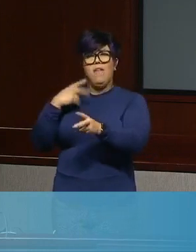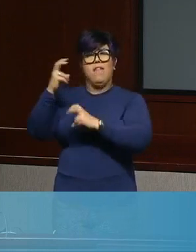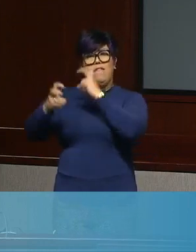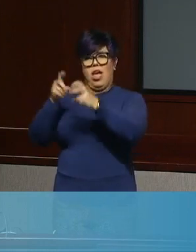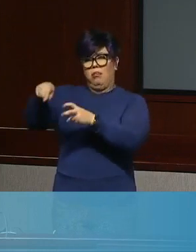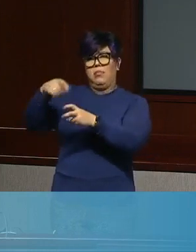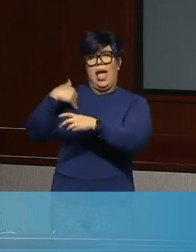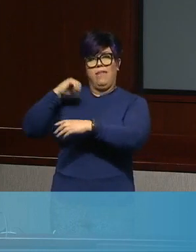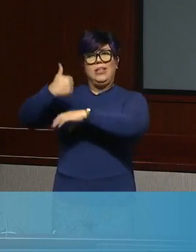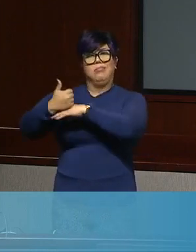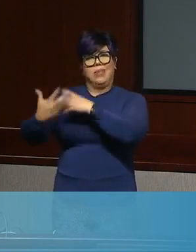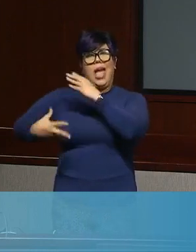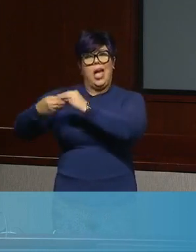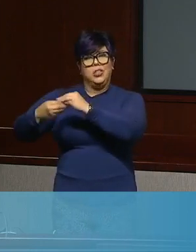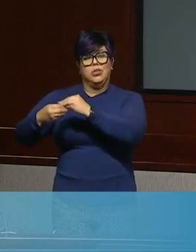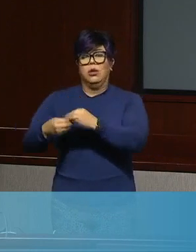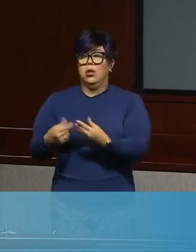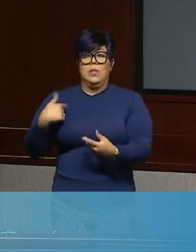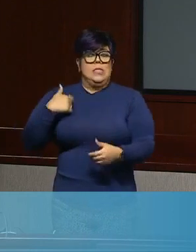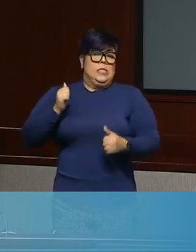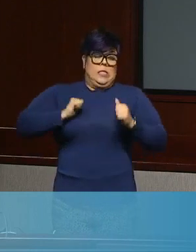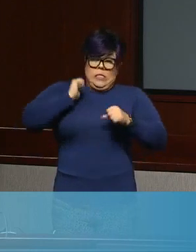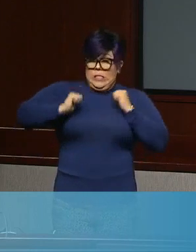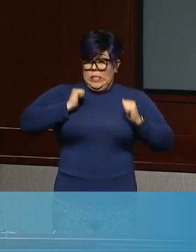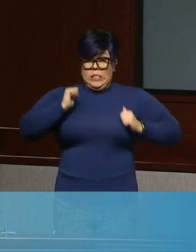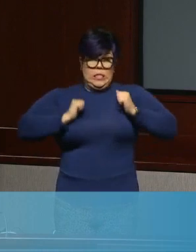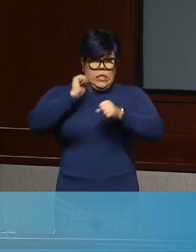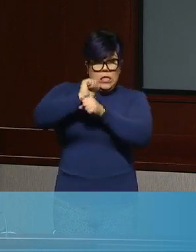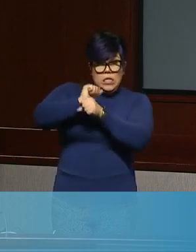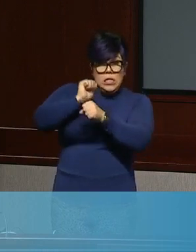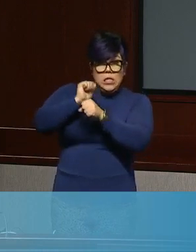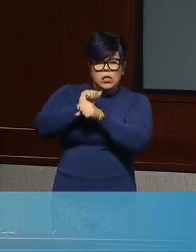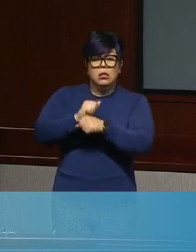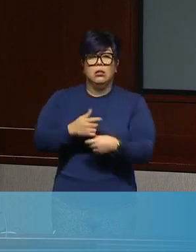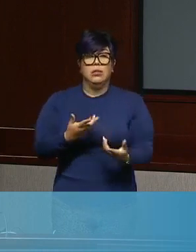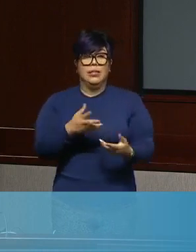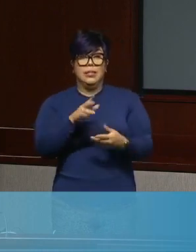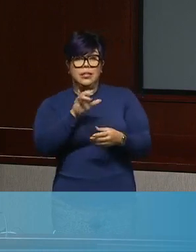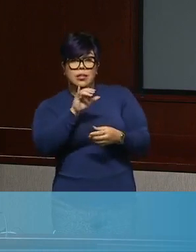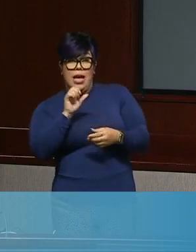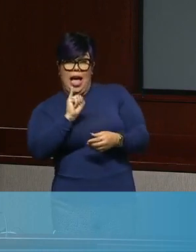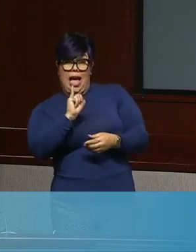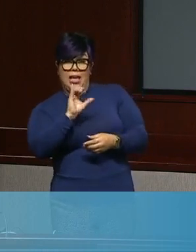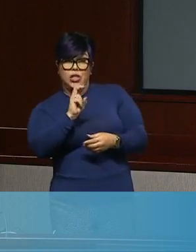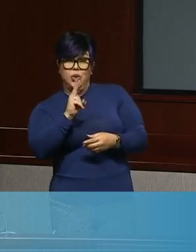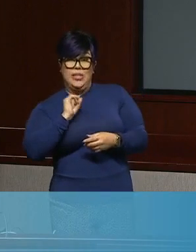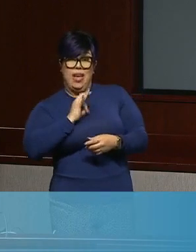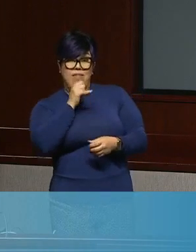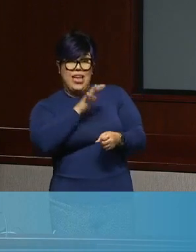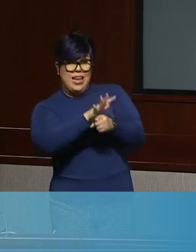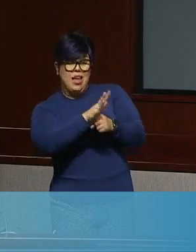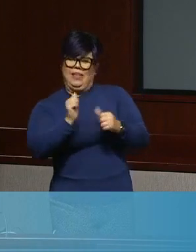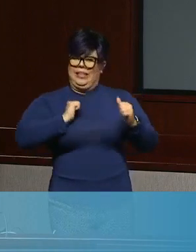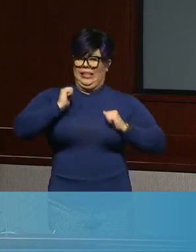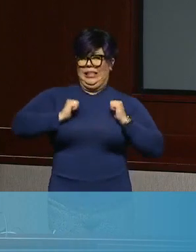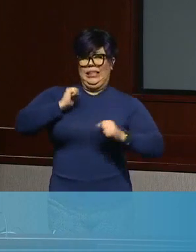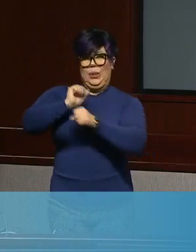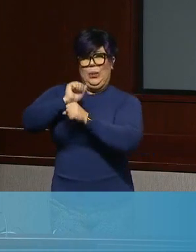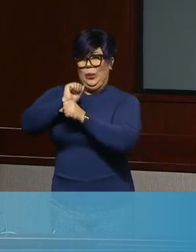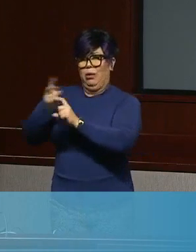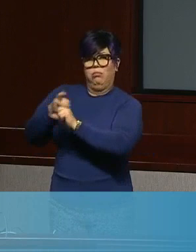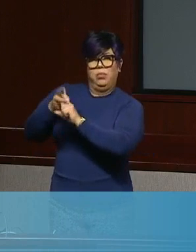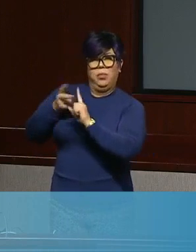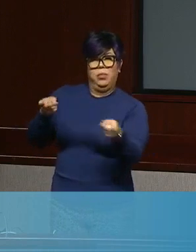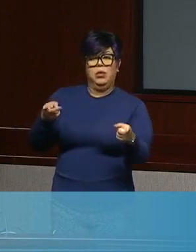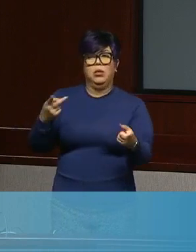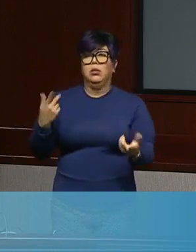great expense, we've significantly boosted critical ICU bed staffing, and we're sustaining that staffing level.